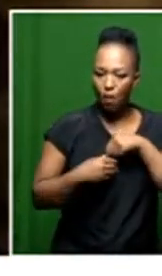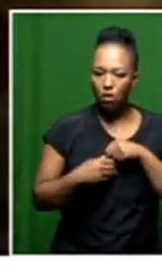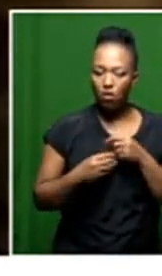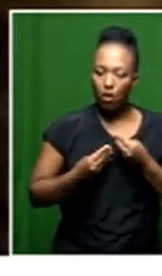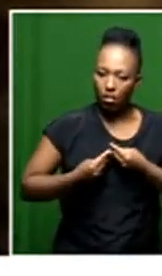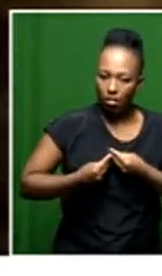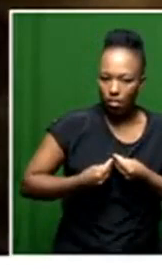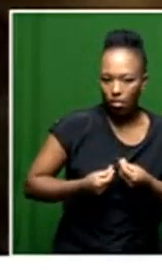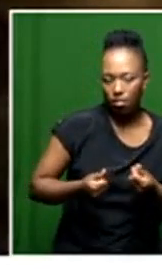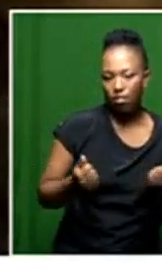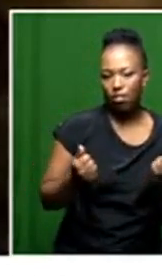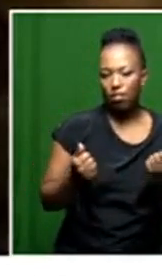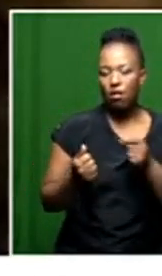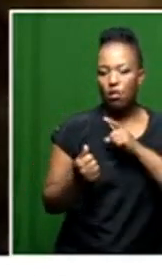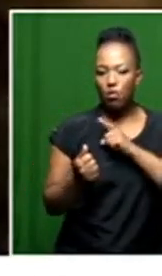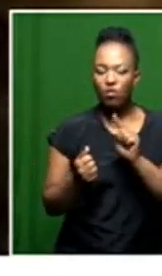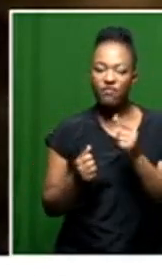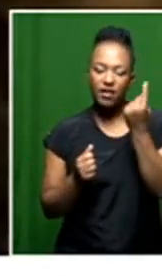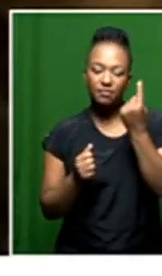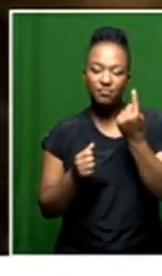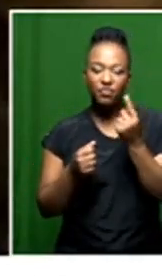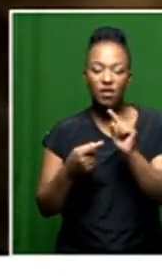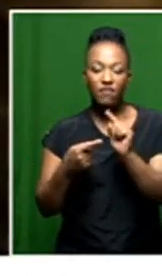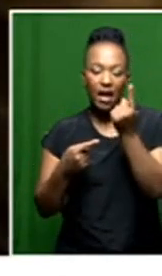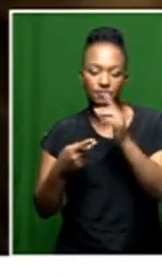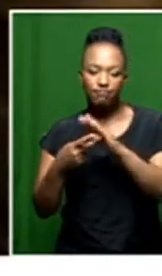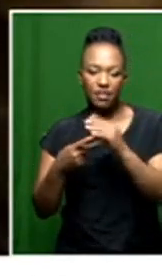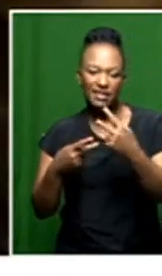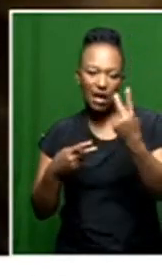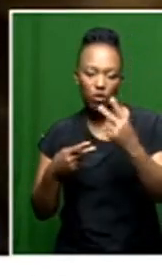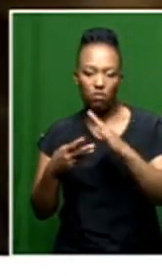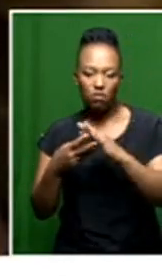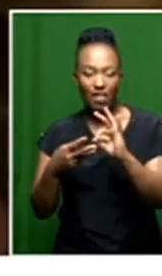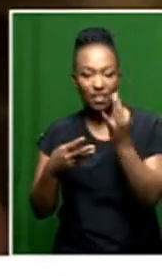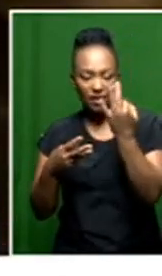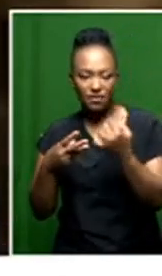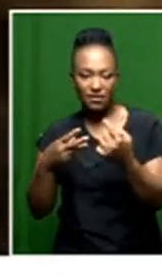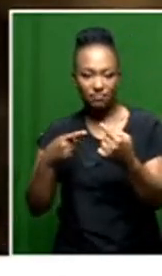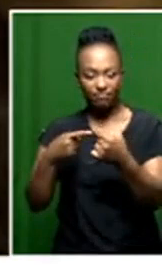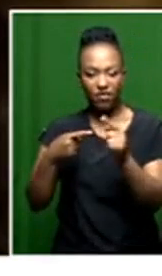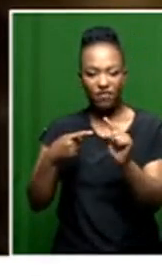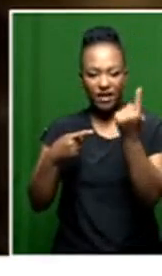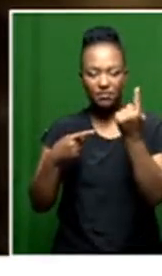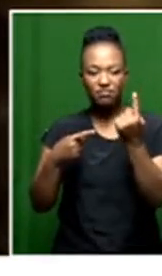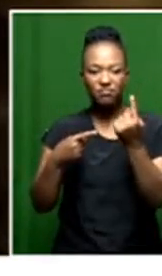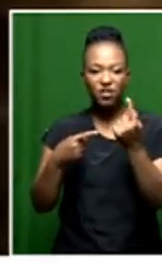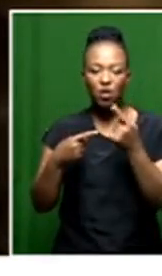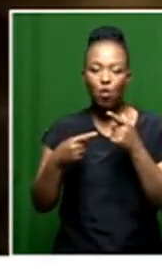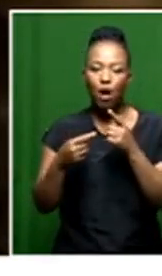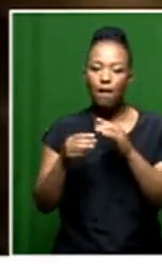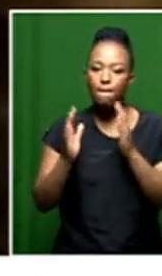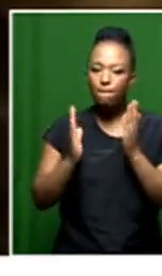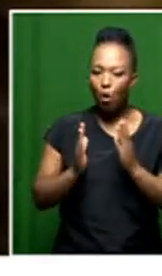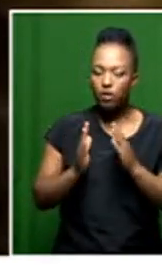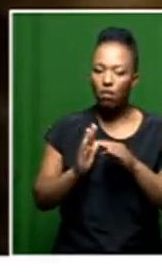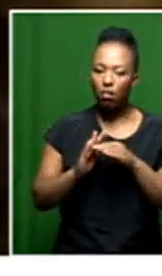down. But what we call it as the first line, second and third line, whereas maybe the first line starts falling down, the second line, but third